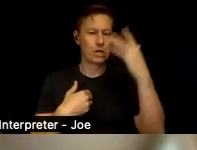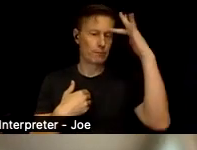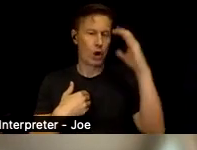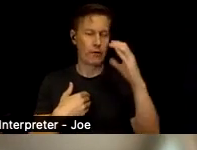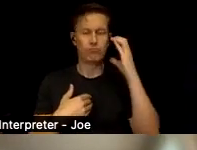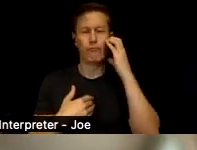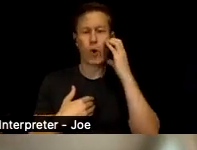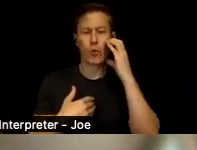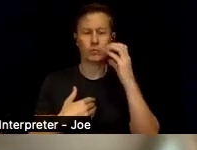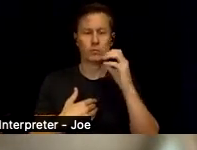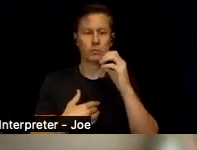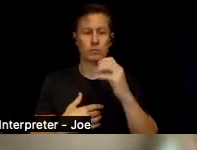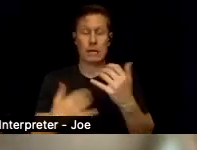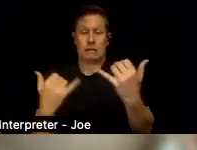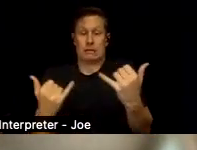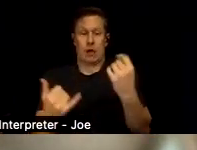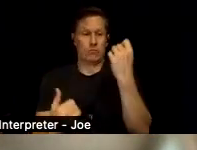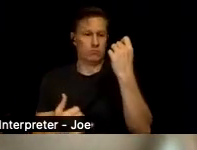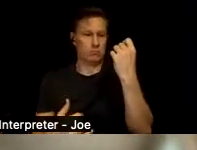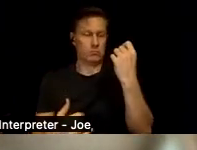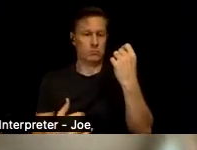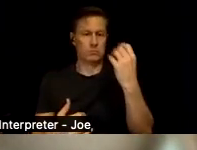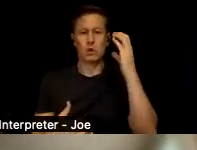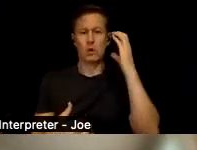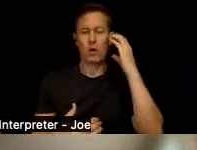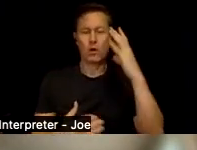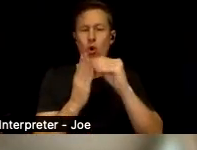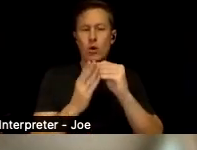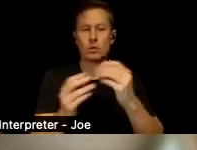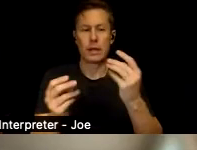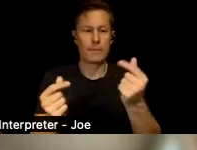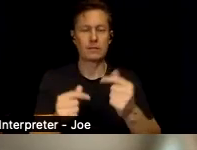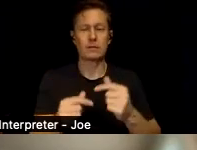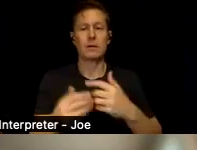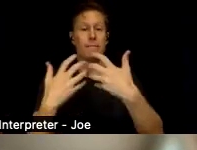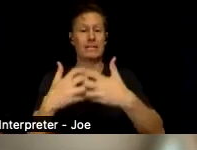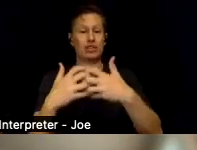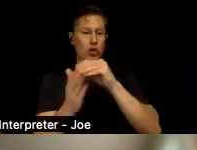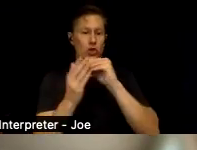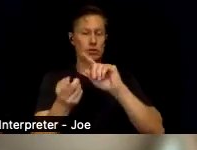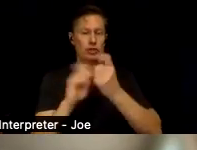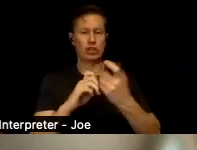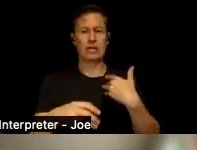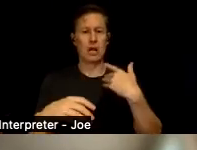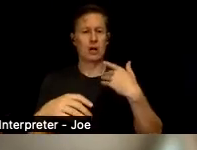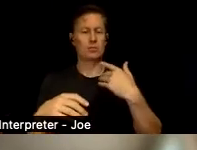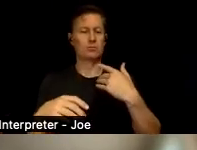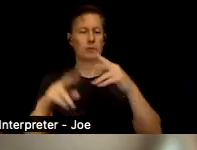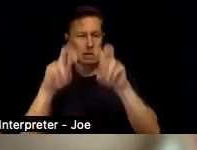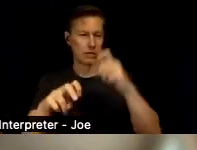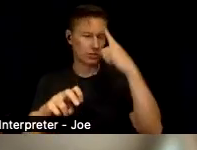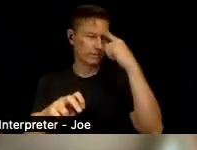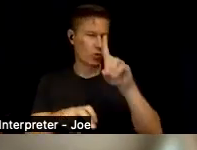happen now. So other developments, machine learning is changing the way we analyze earthquake data and allowing us to squeeze much